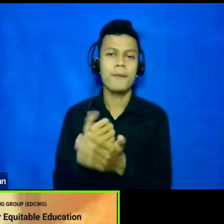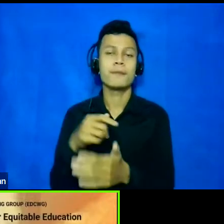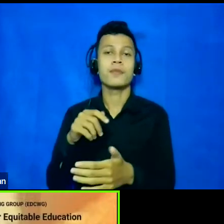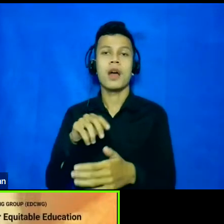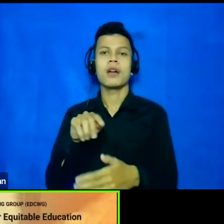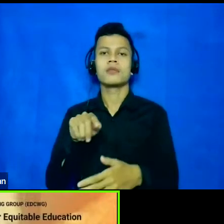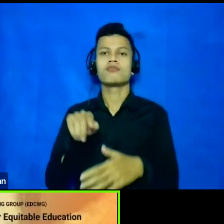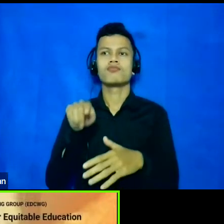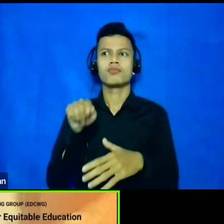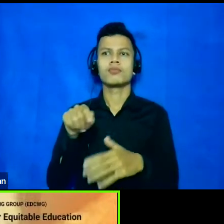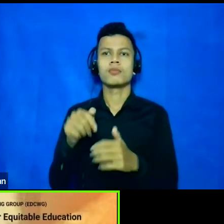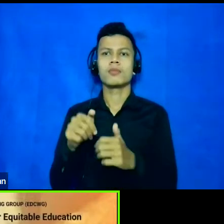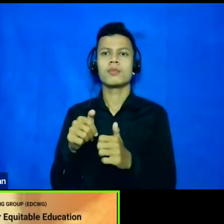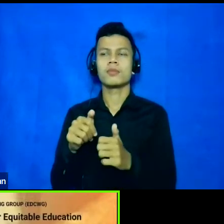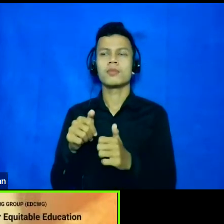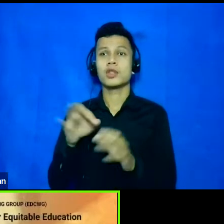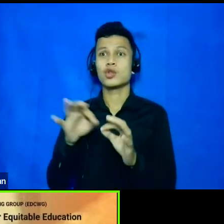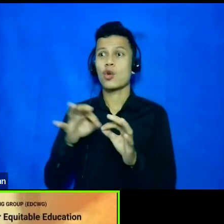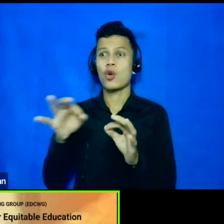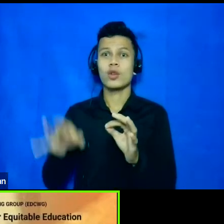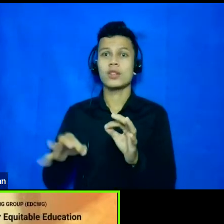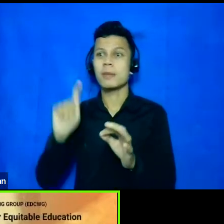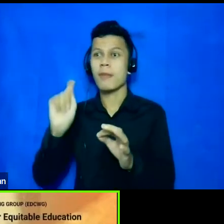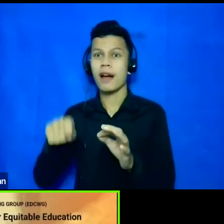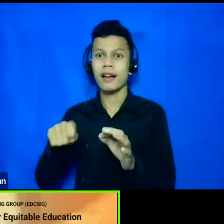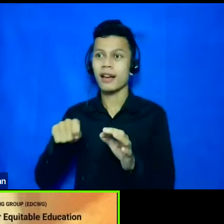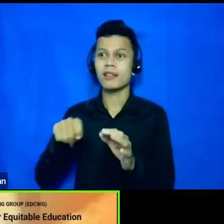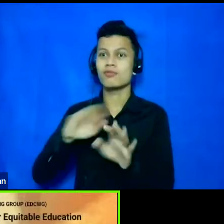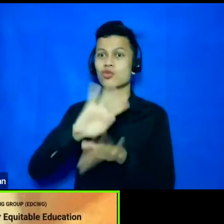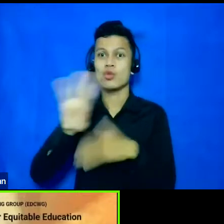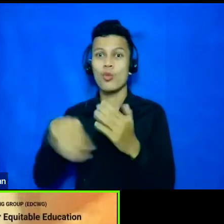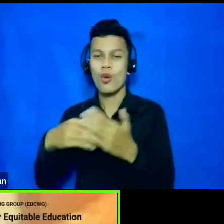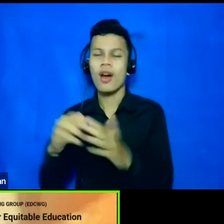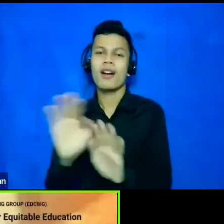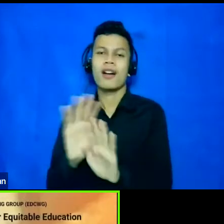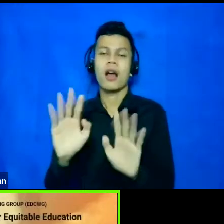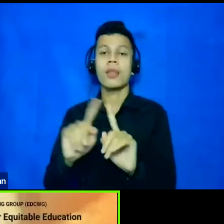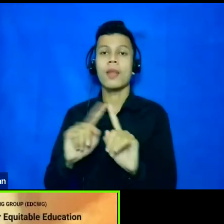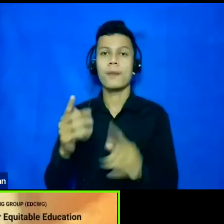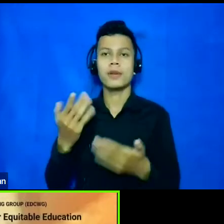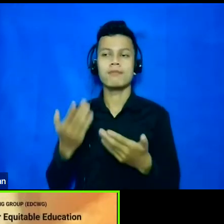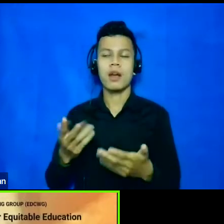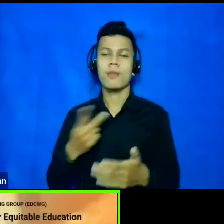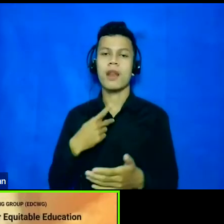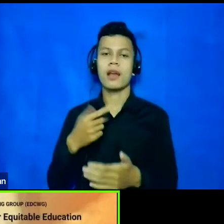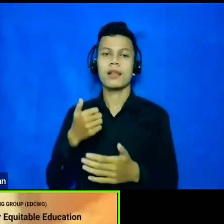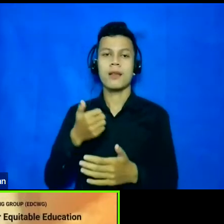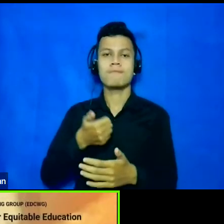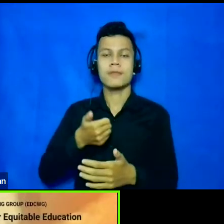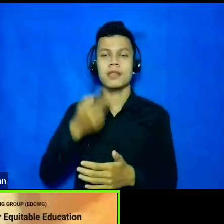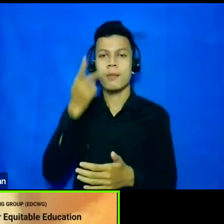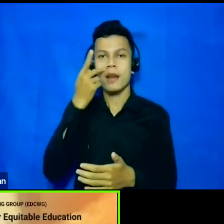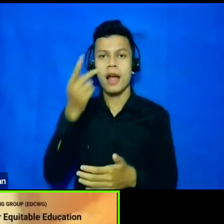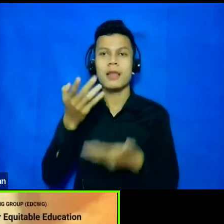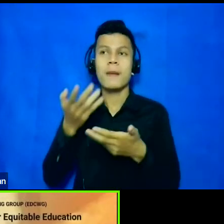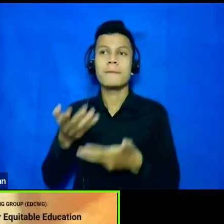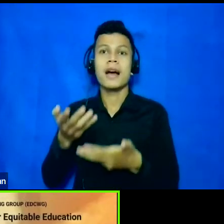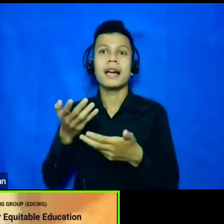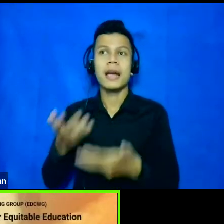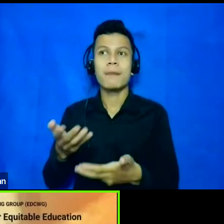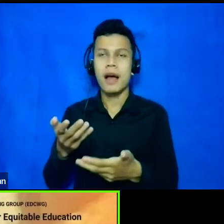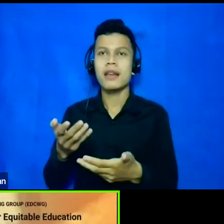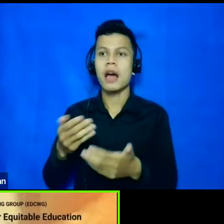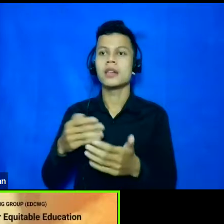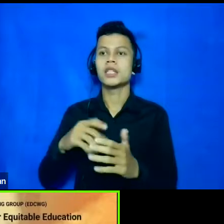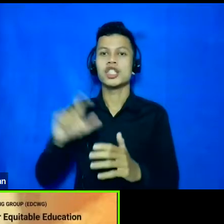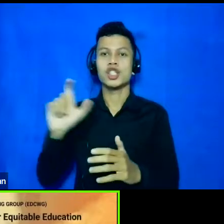we have moved away from that and opted for a symmetric and affirmative programs and interventions. But you also mentioned about